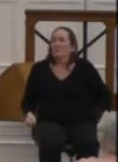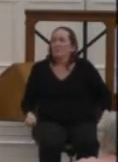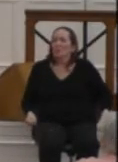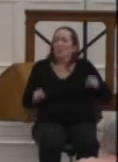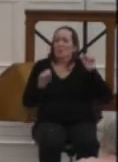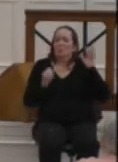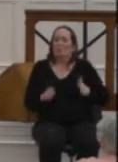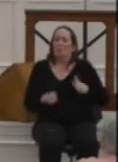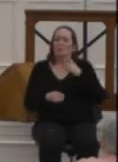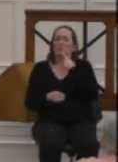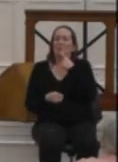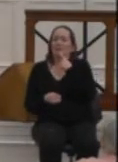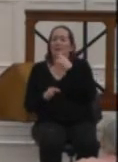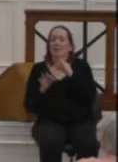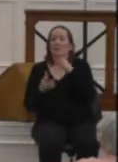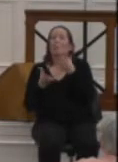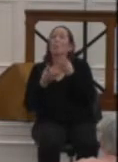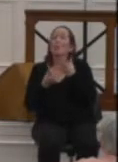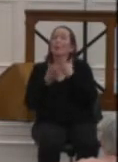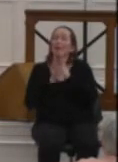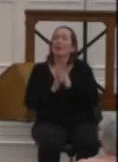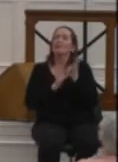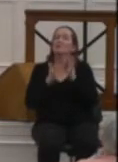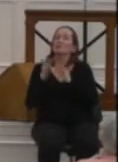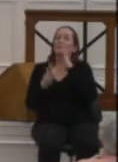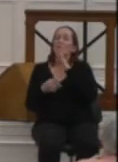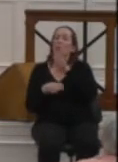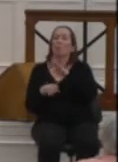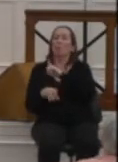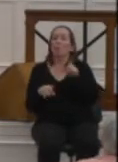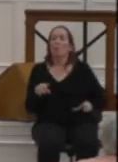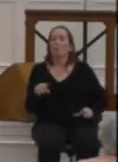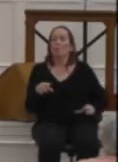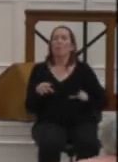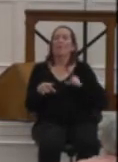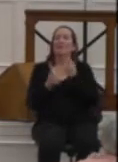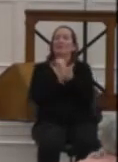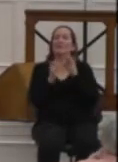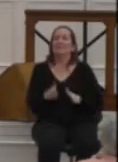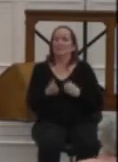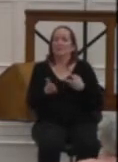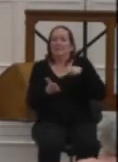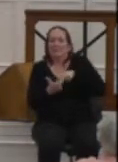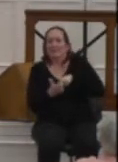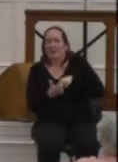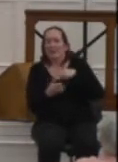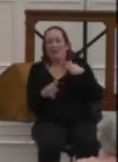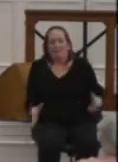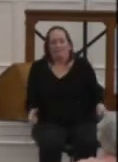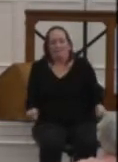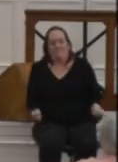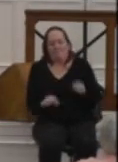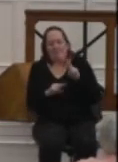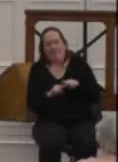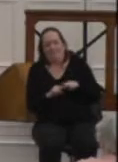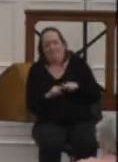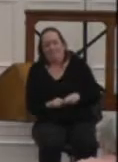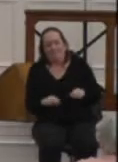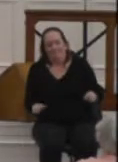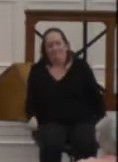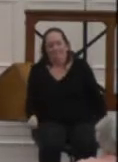pastor said, "If you want to ask Jesus to be your Lord and Savior, stand." And I held on with all my